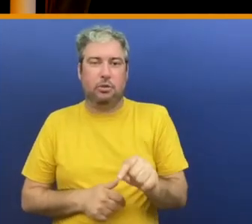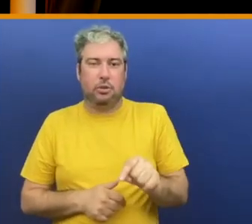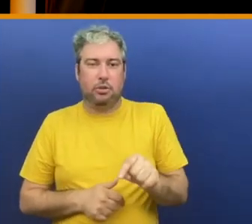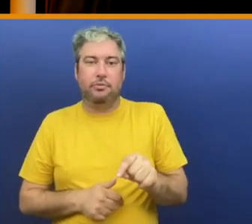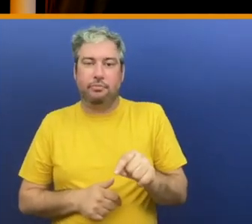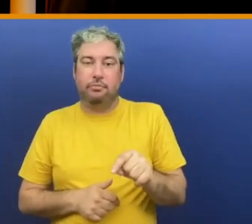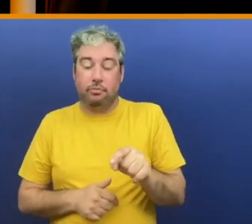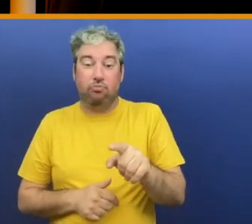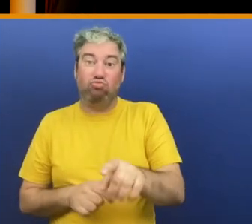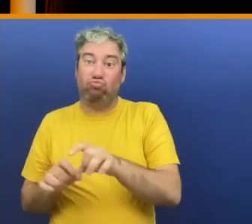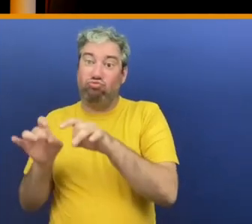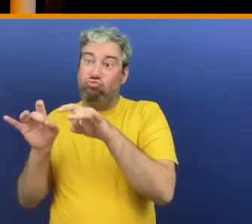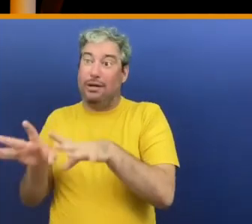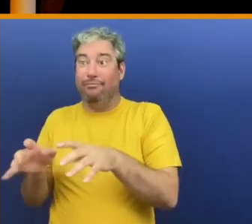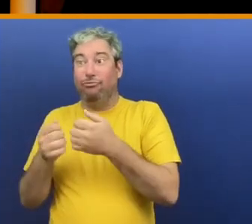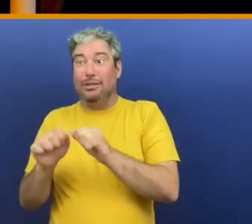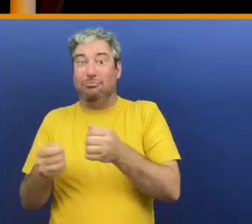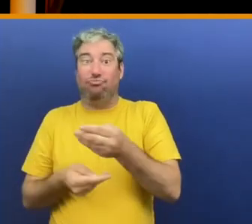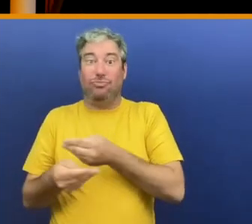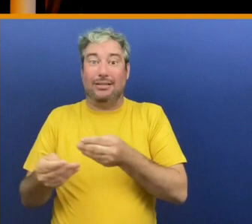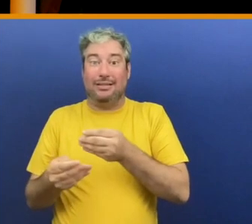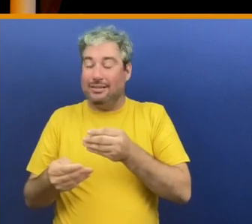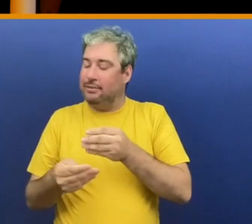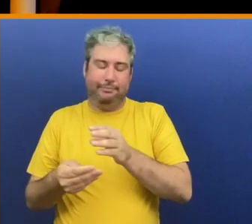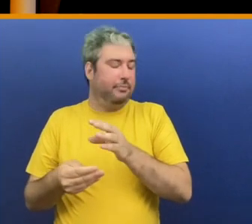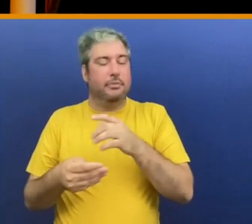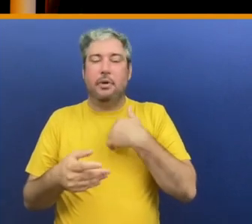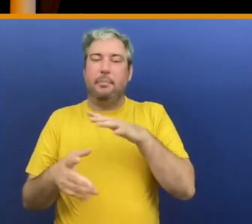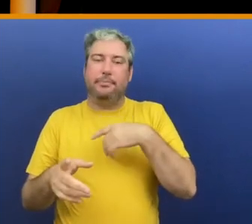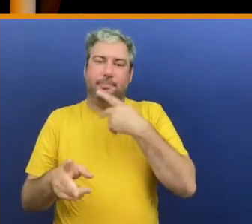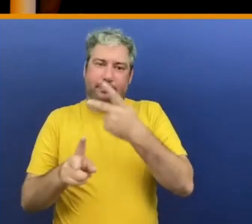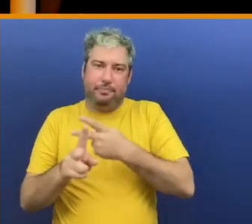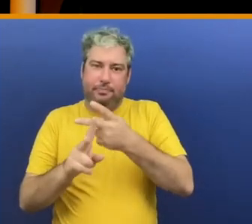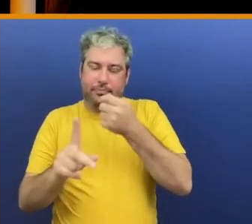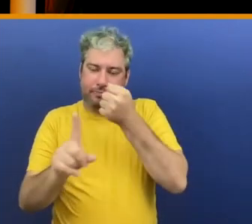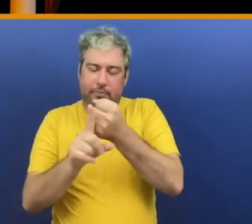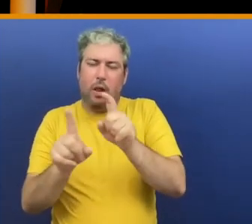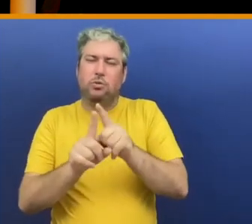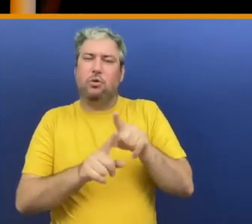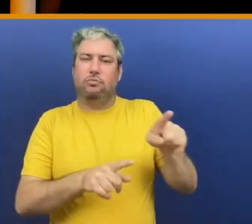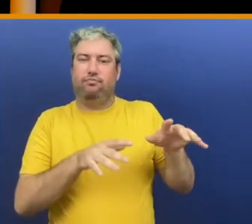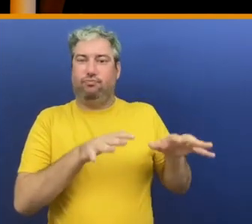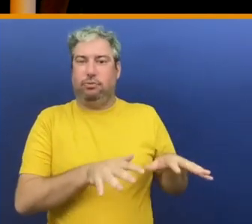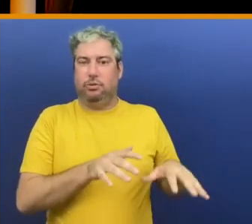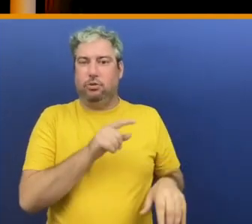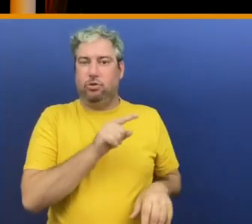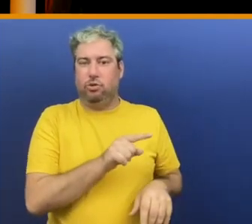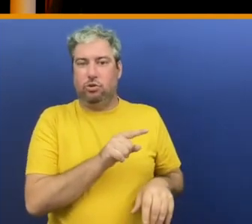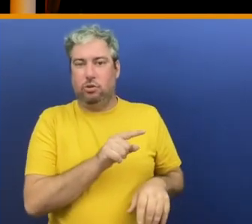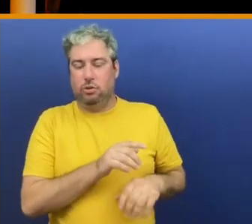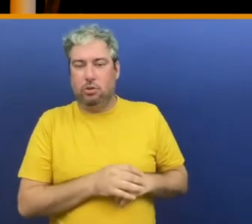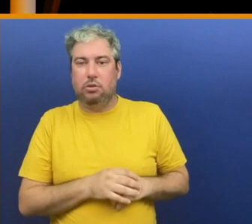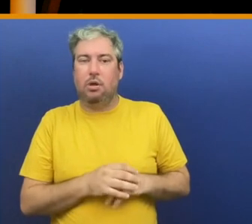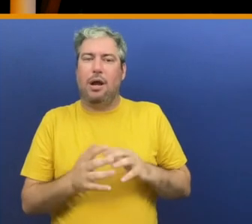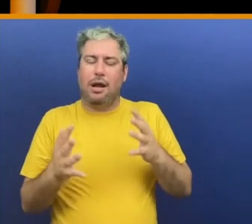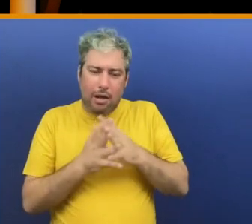am Australian as well as being British. It's also about how we approach free trade deals in the future, how